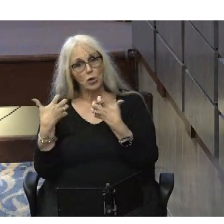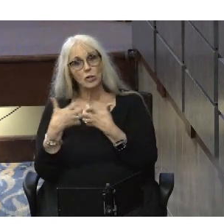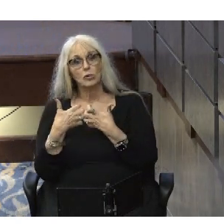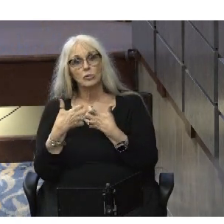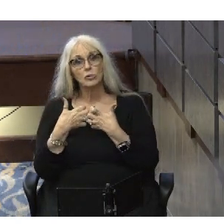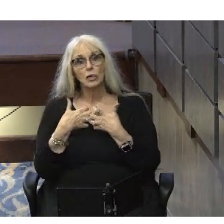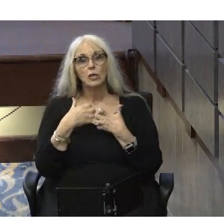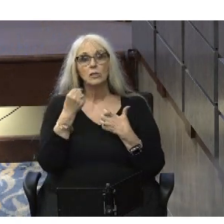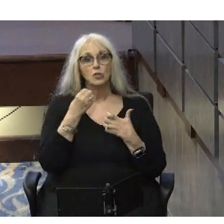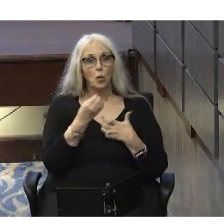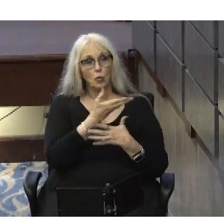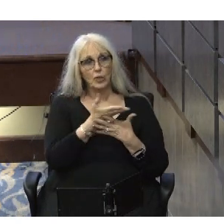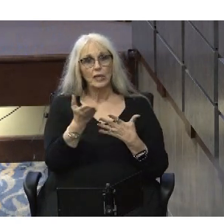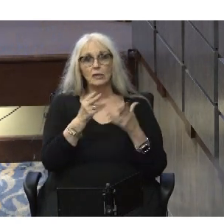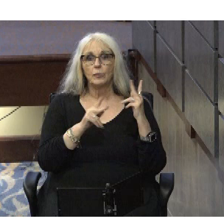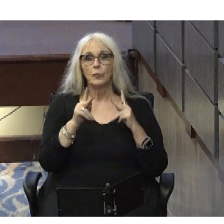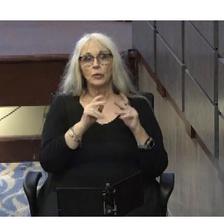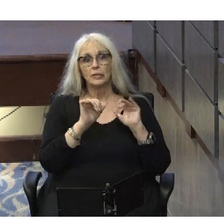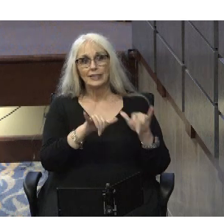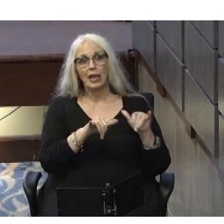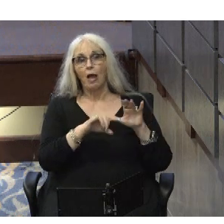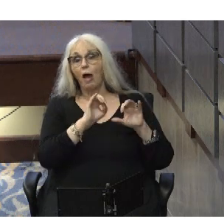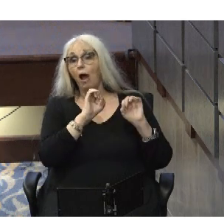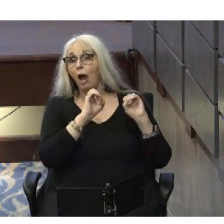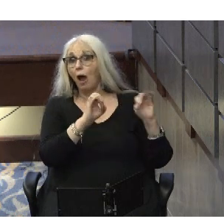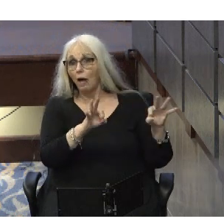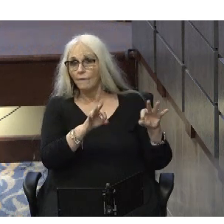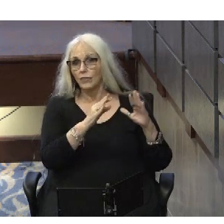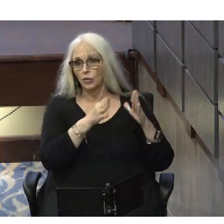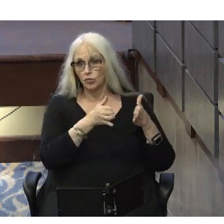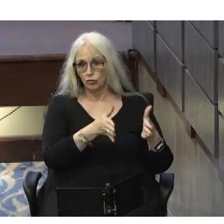keep these individuals off the streets and into community.